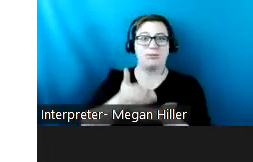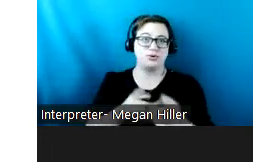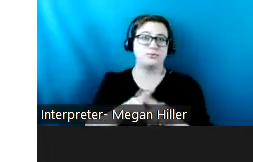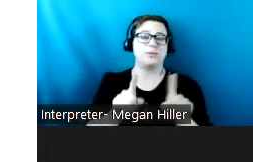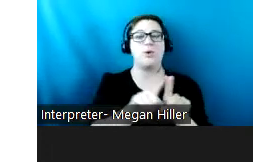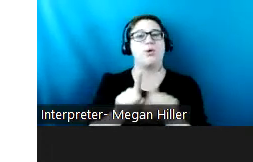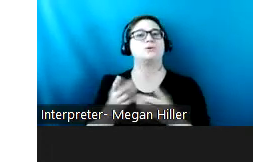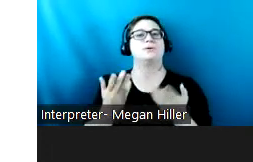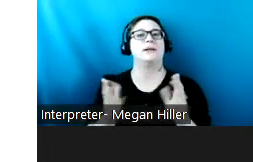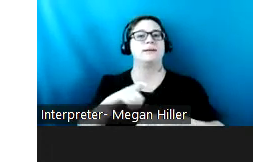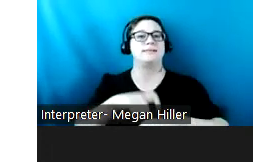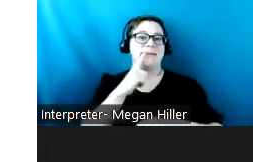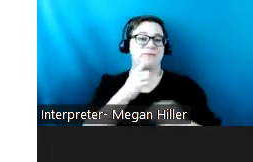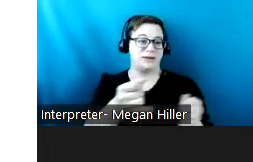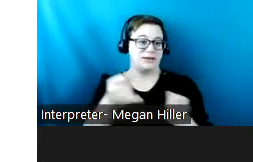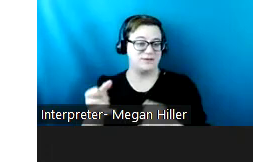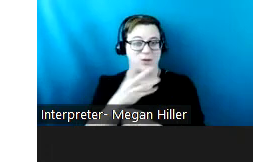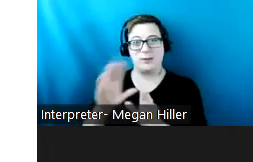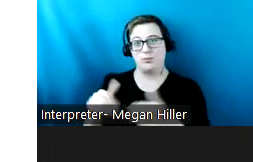the individual and the provider to